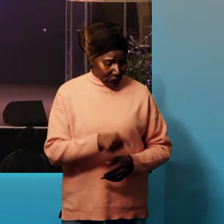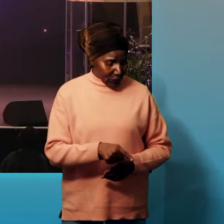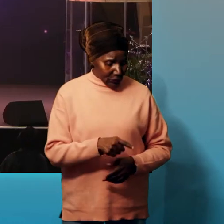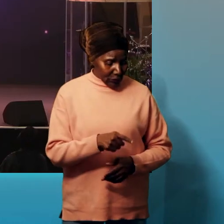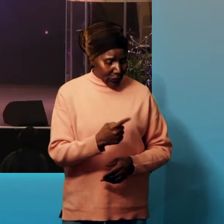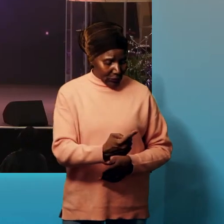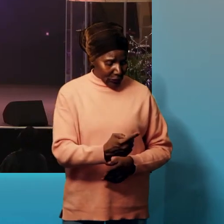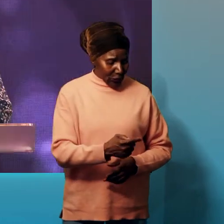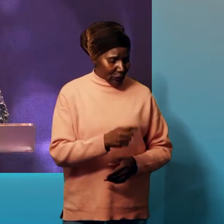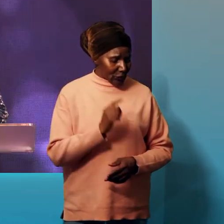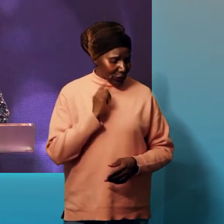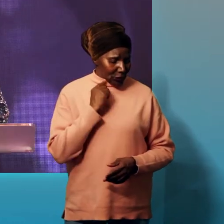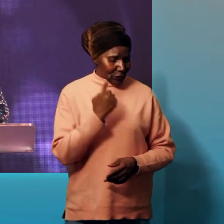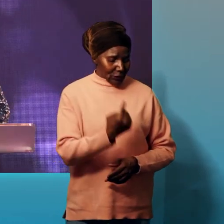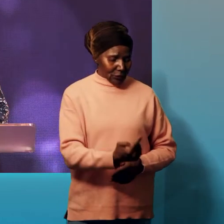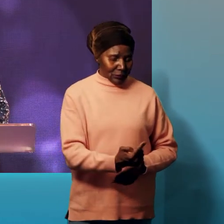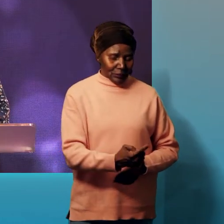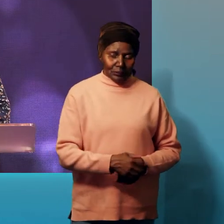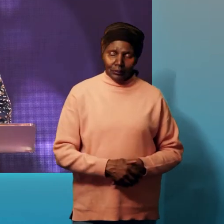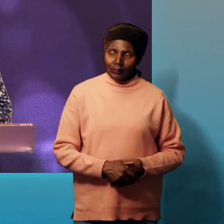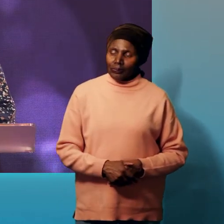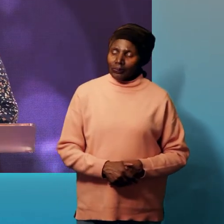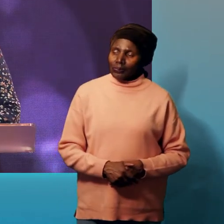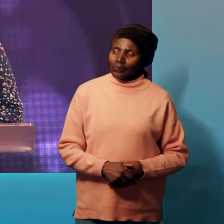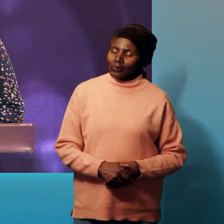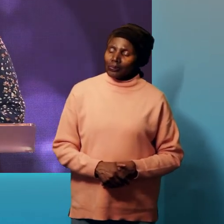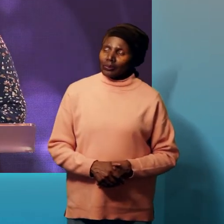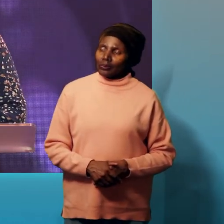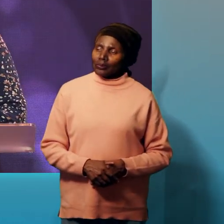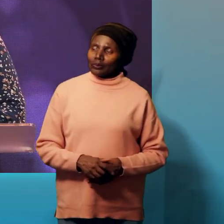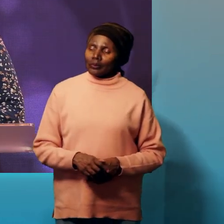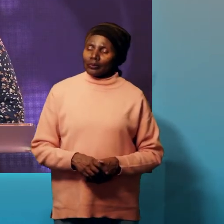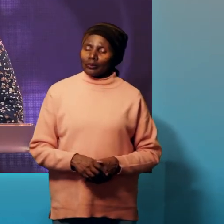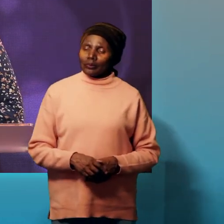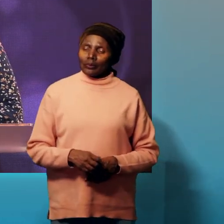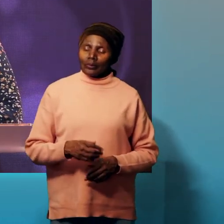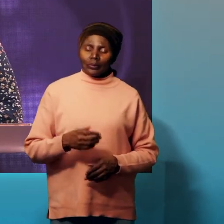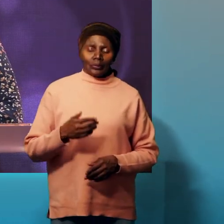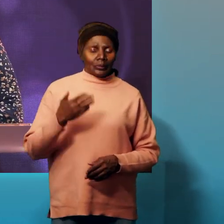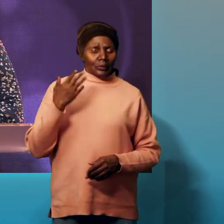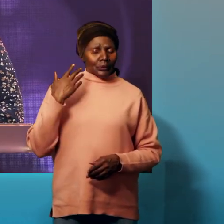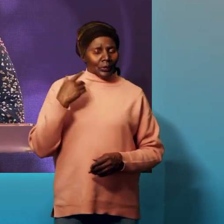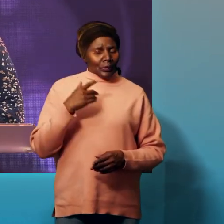As we reflect on our walk in those days before